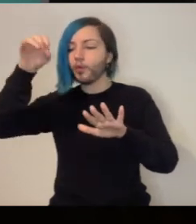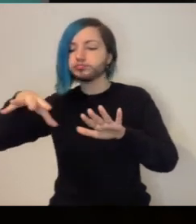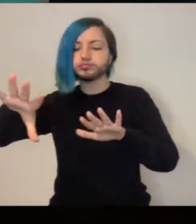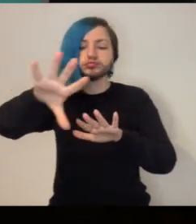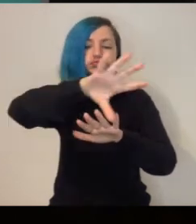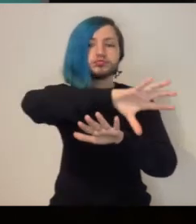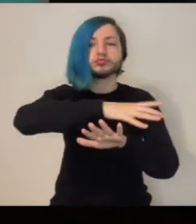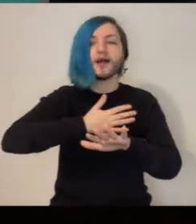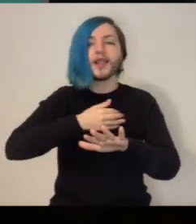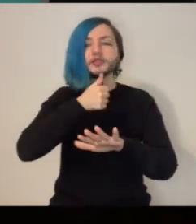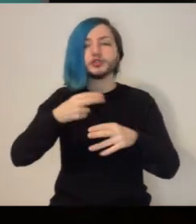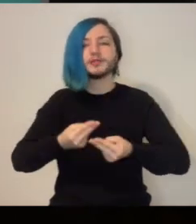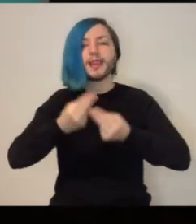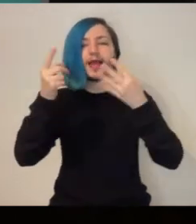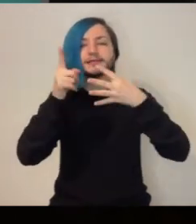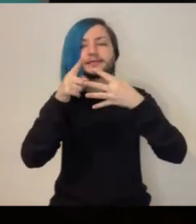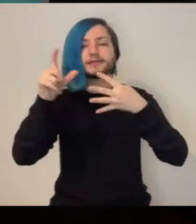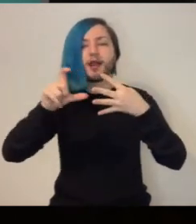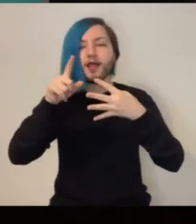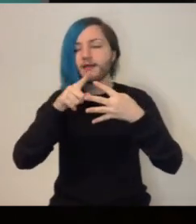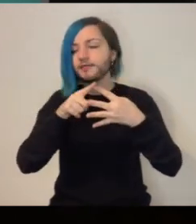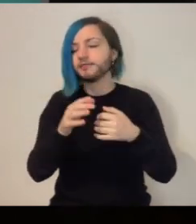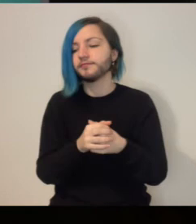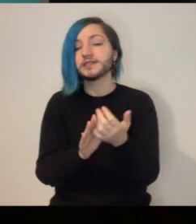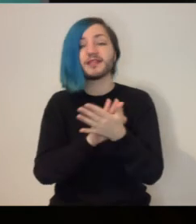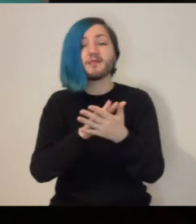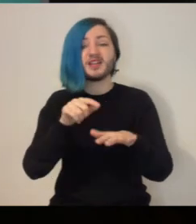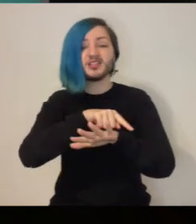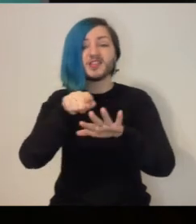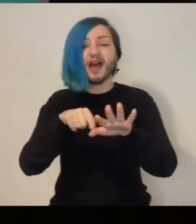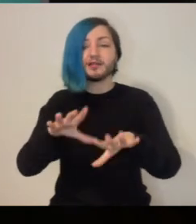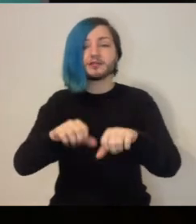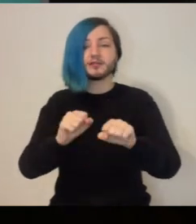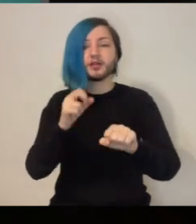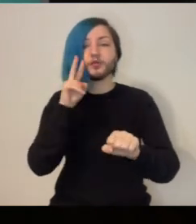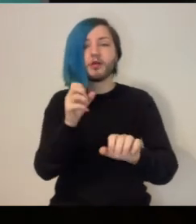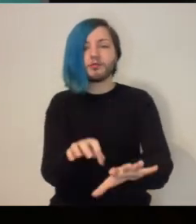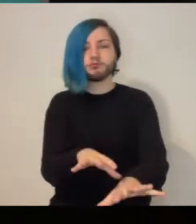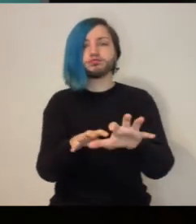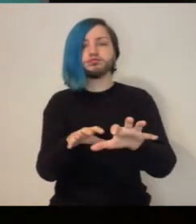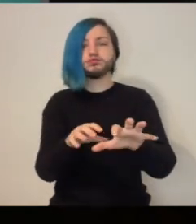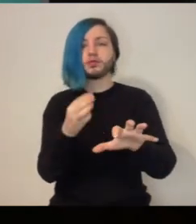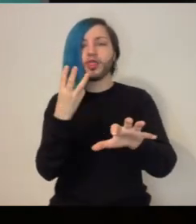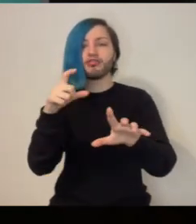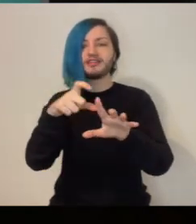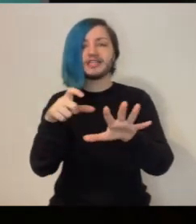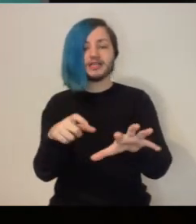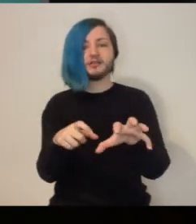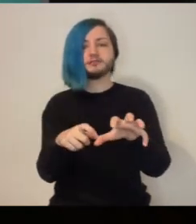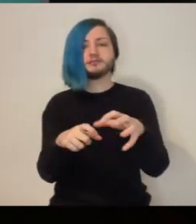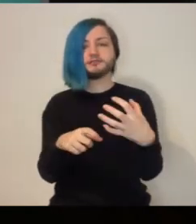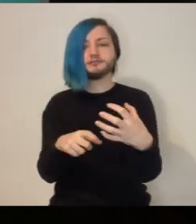So this is when your hand will start to pop off the sheet and it will become